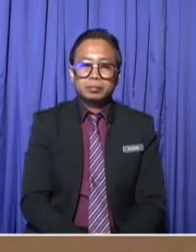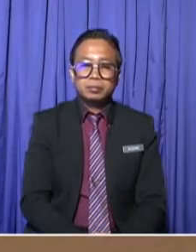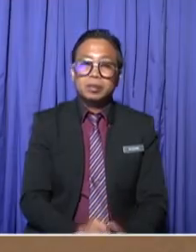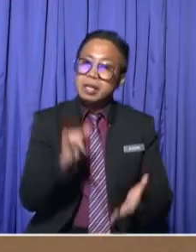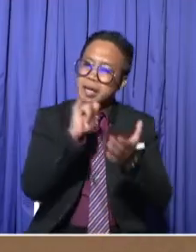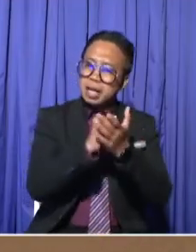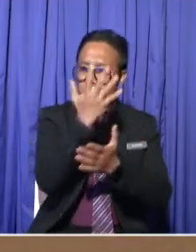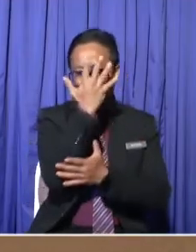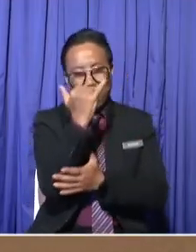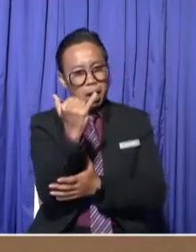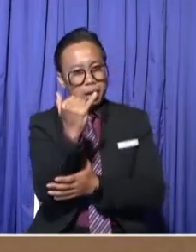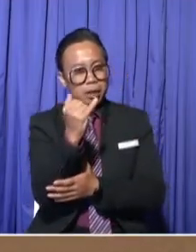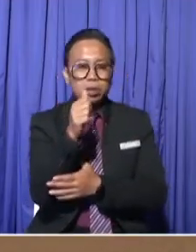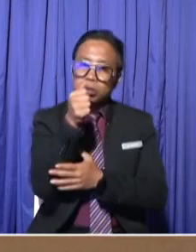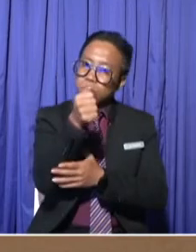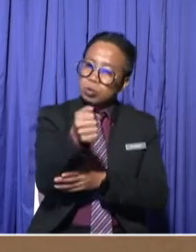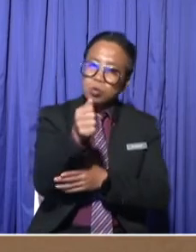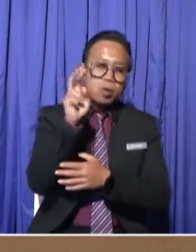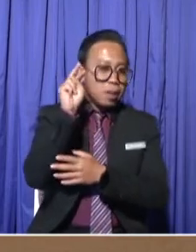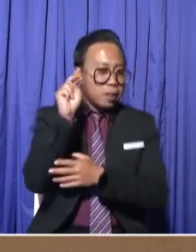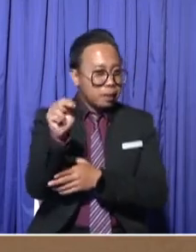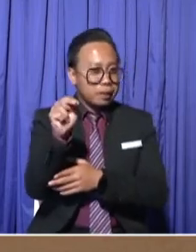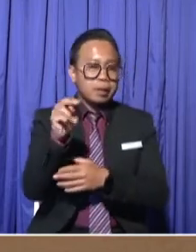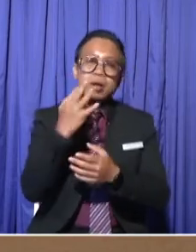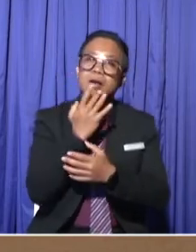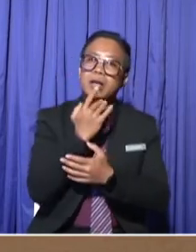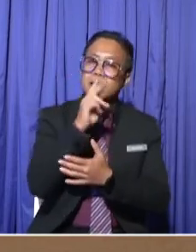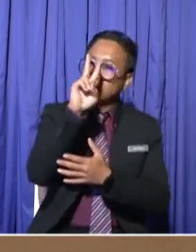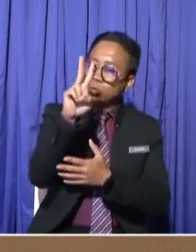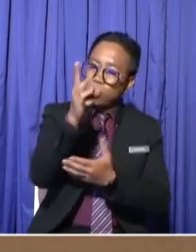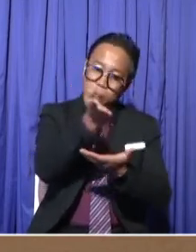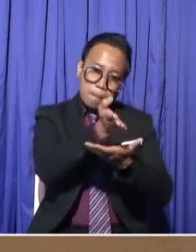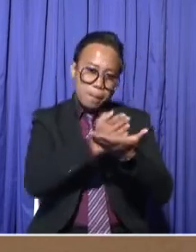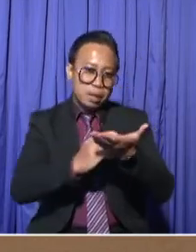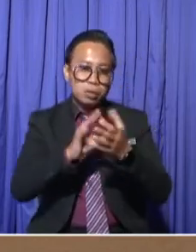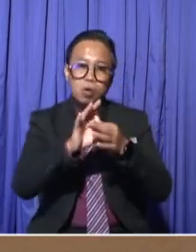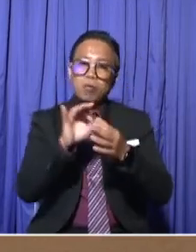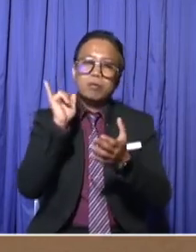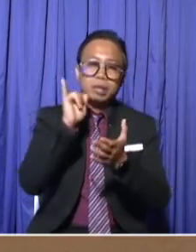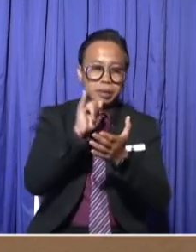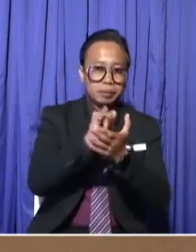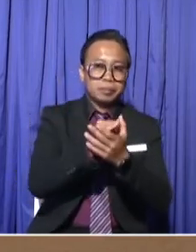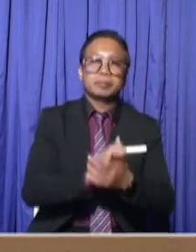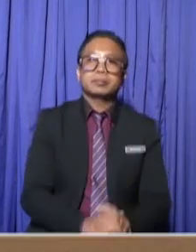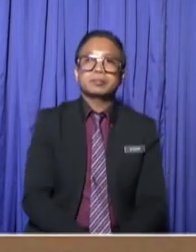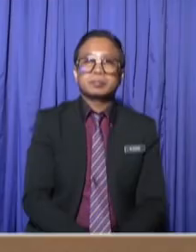That's why you need to color 2 parts of it.